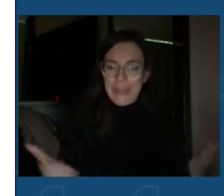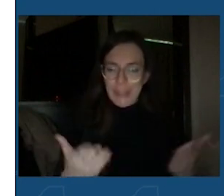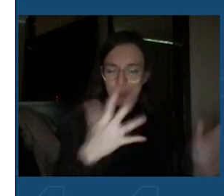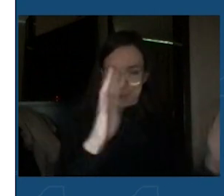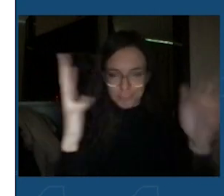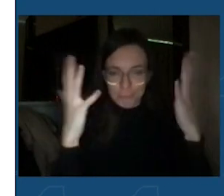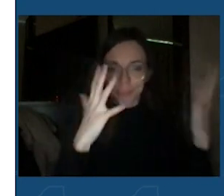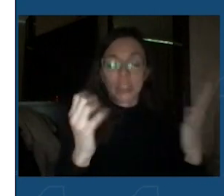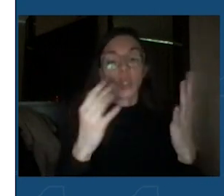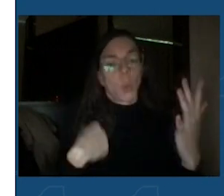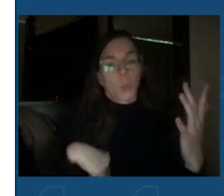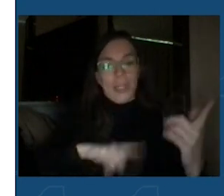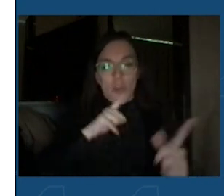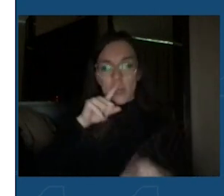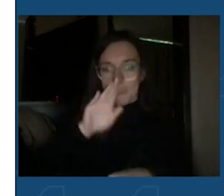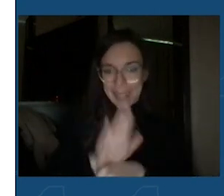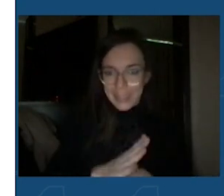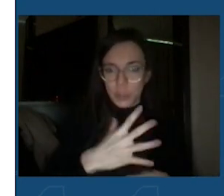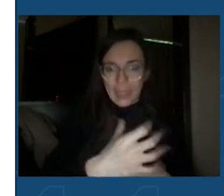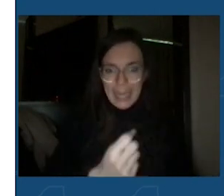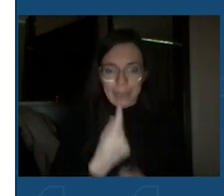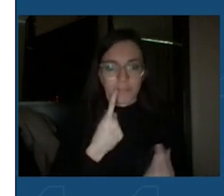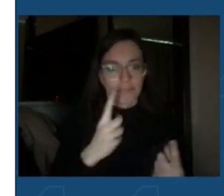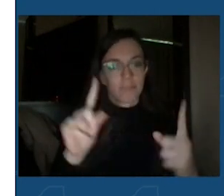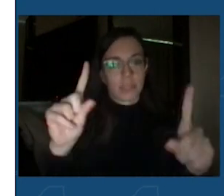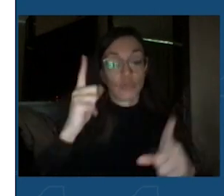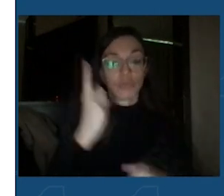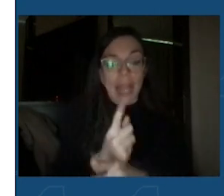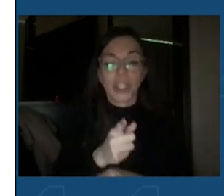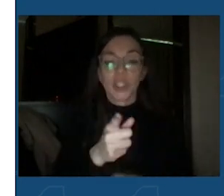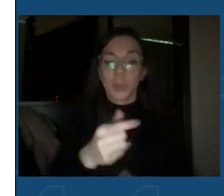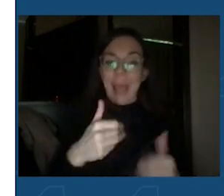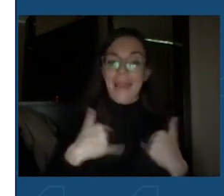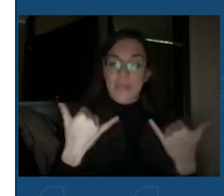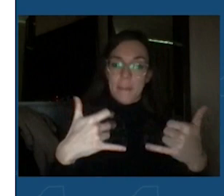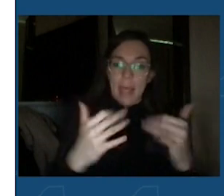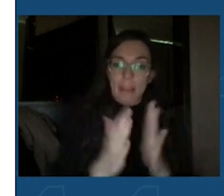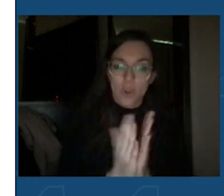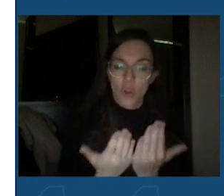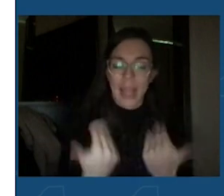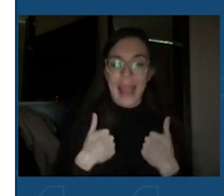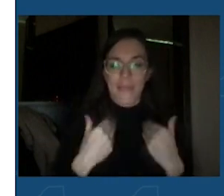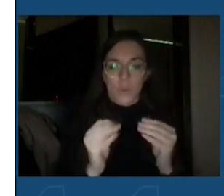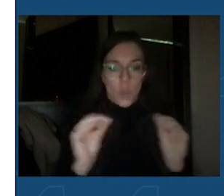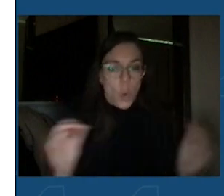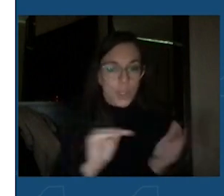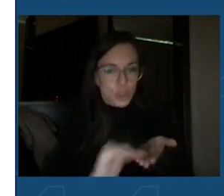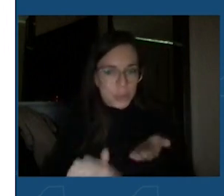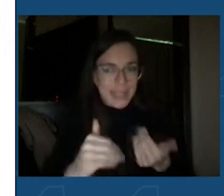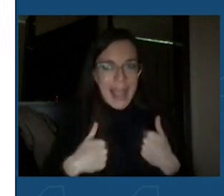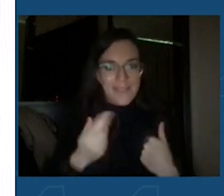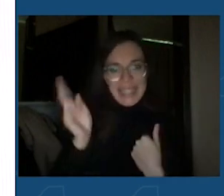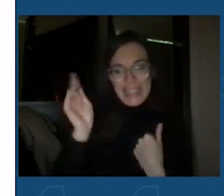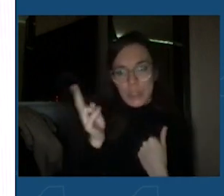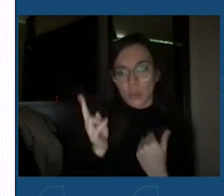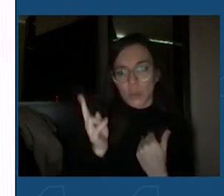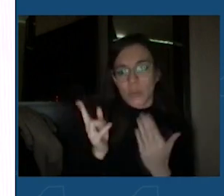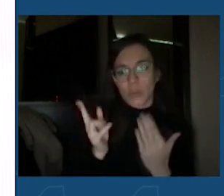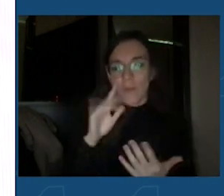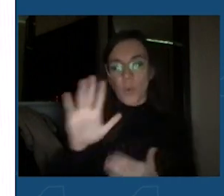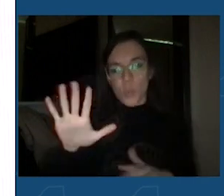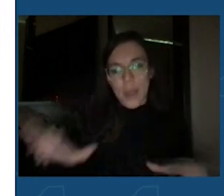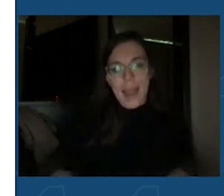are committed to getting this right. You have the playbook. You have no excuses. And you have history awaiting your actions here